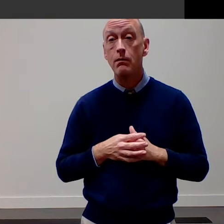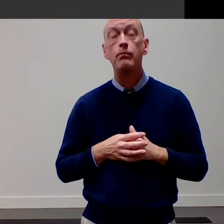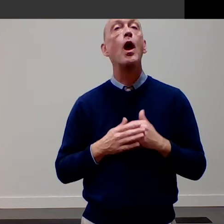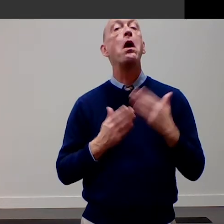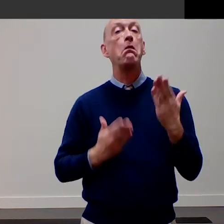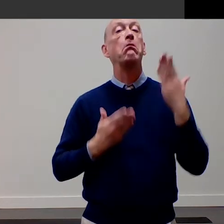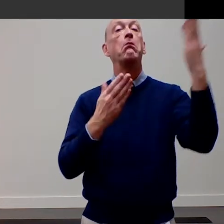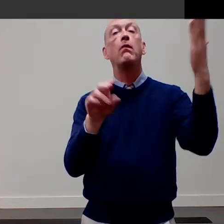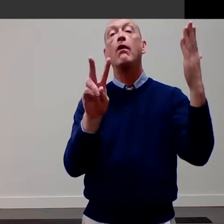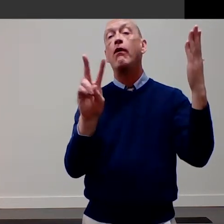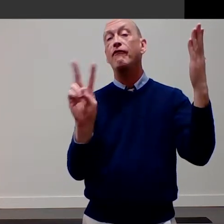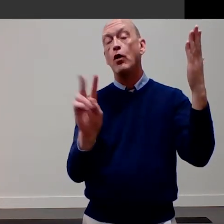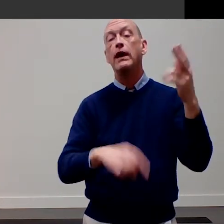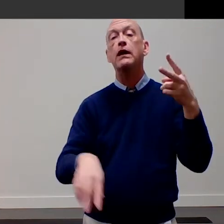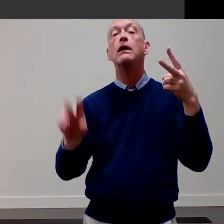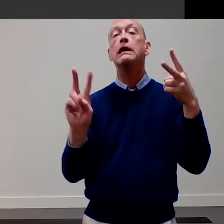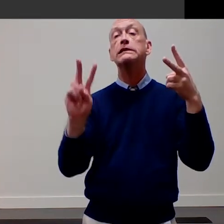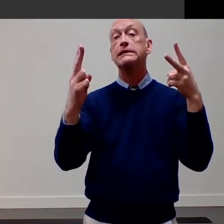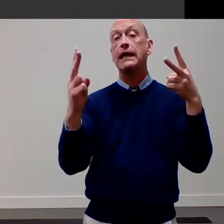So moved, Barwig. Second.